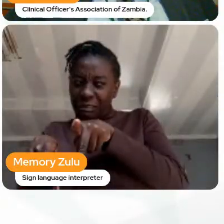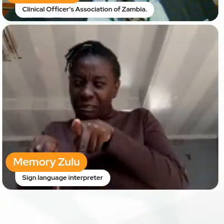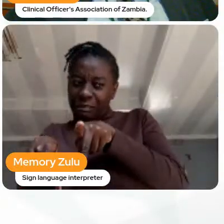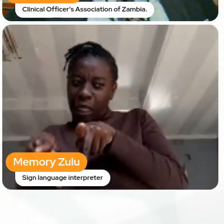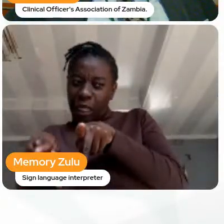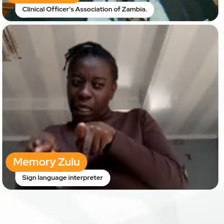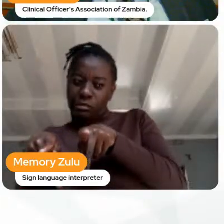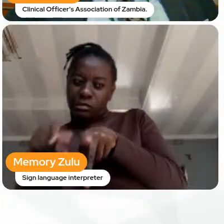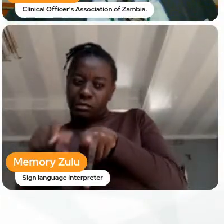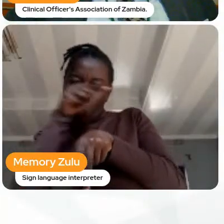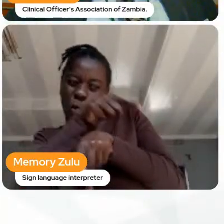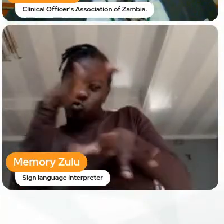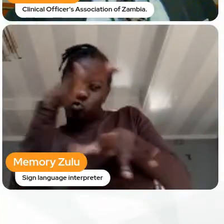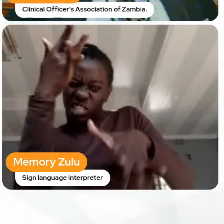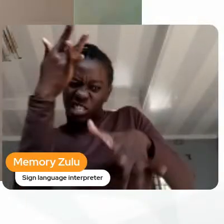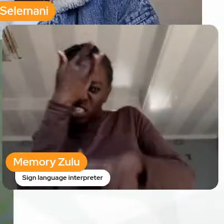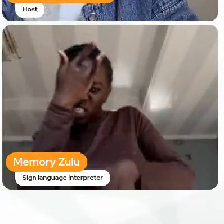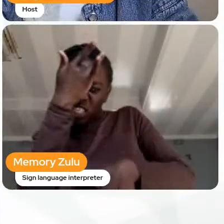STI?